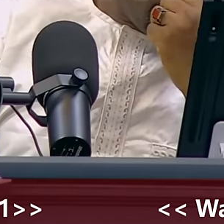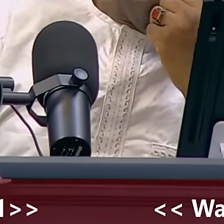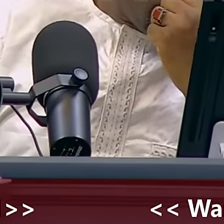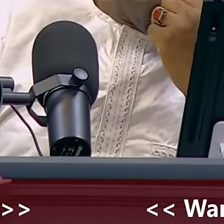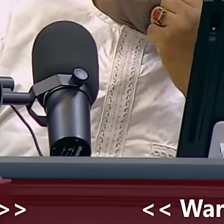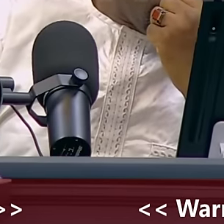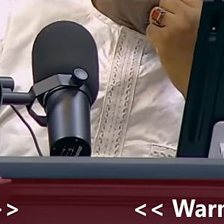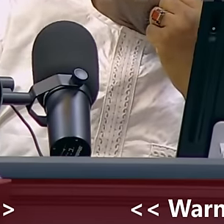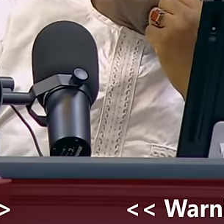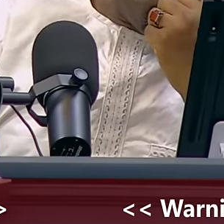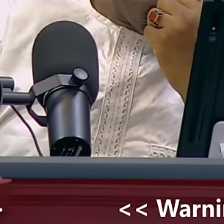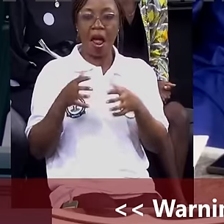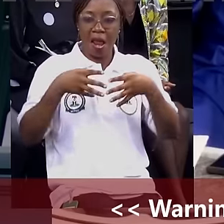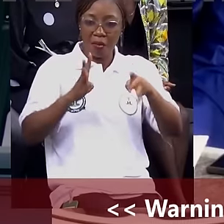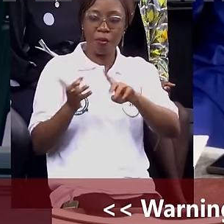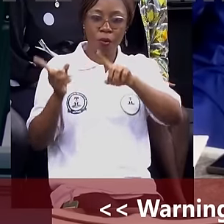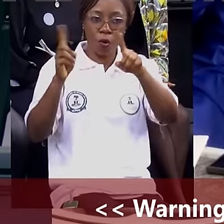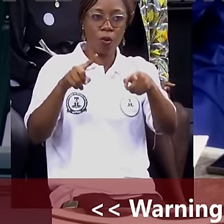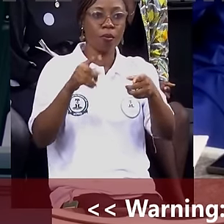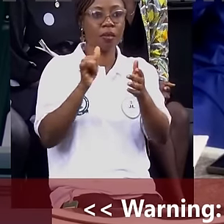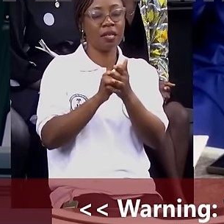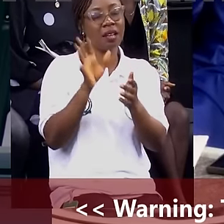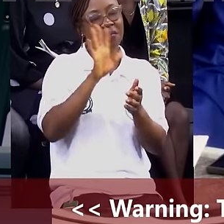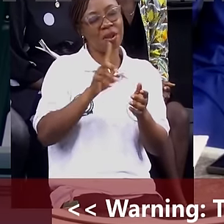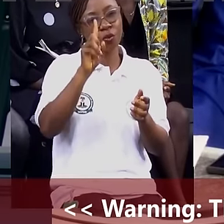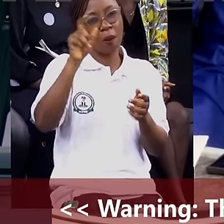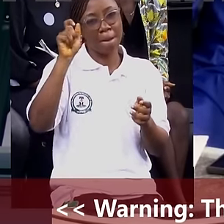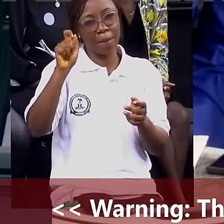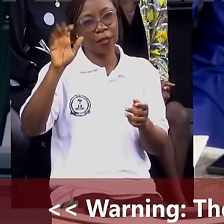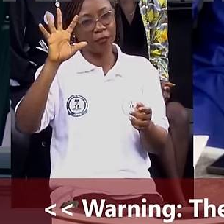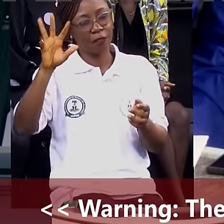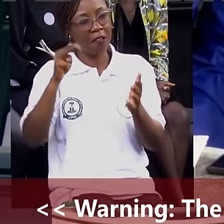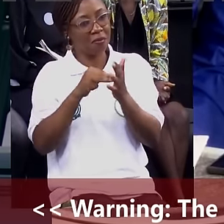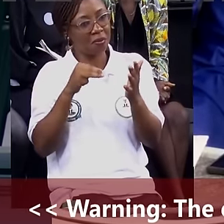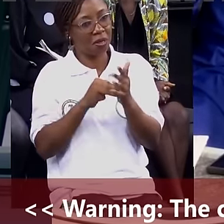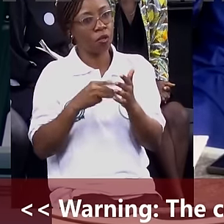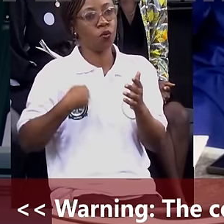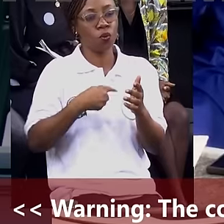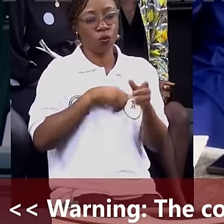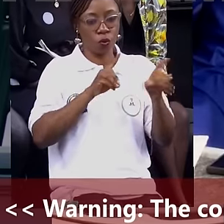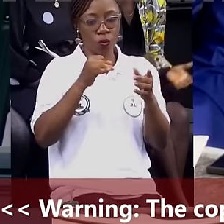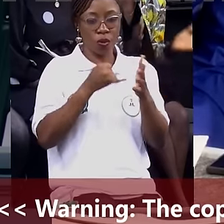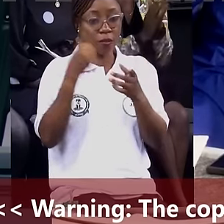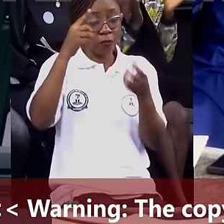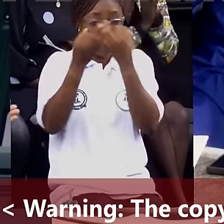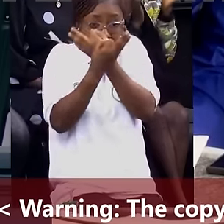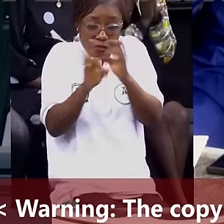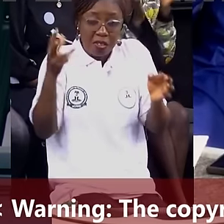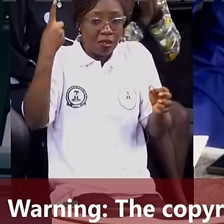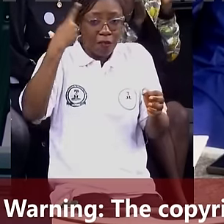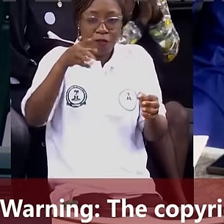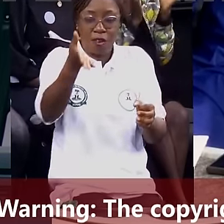let him come to the hospital. Kidney stone surgery cost about 1.5 million in Alliance. We will do it for free for him.